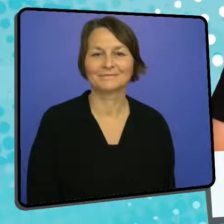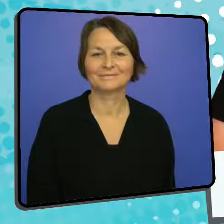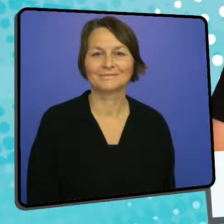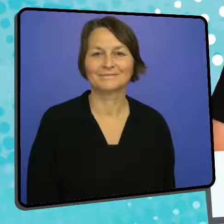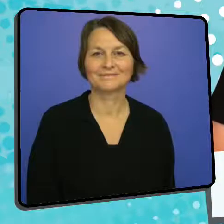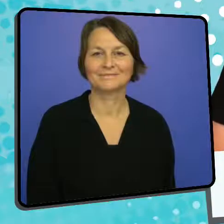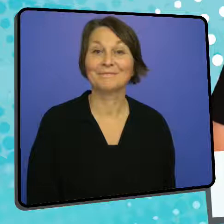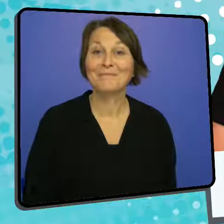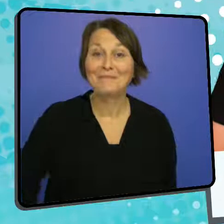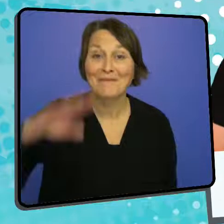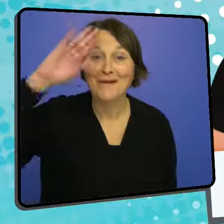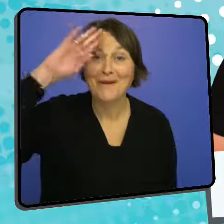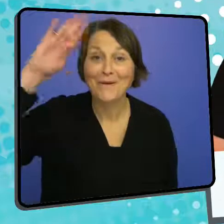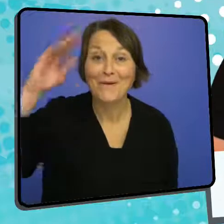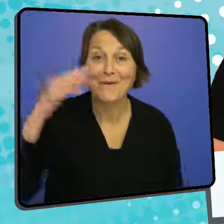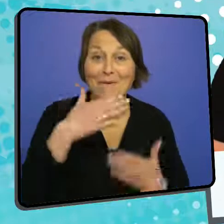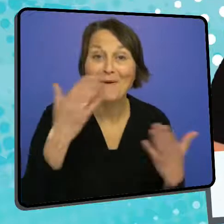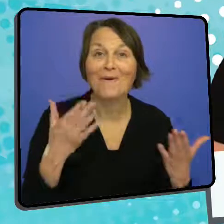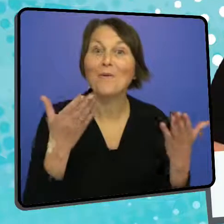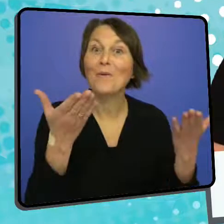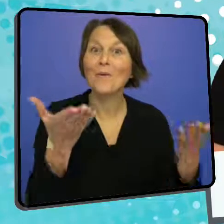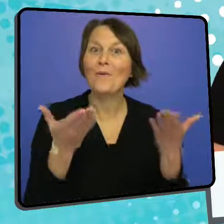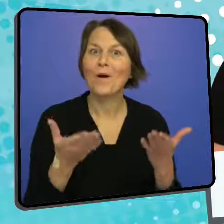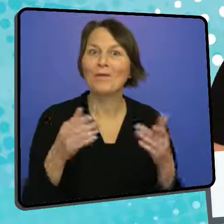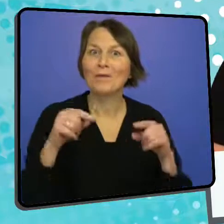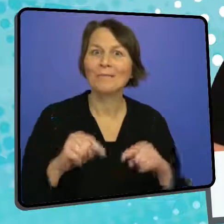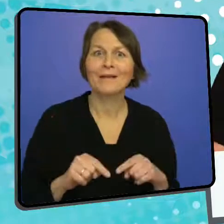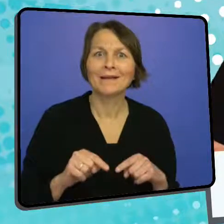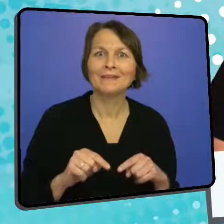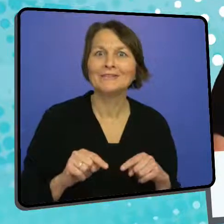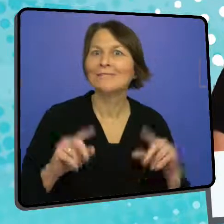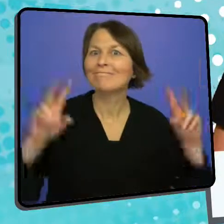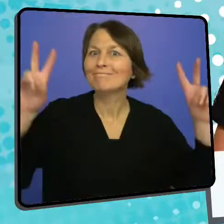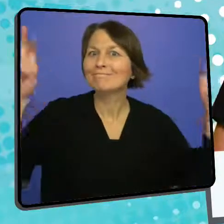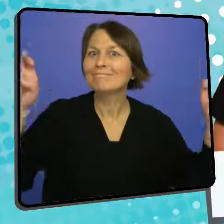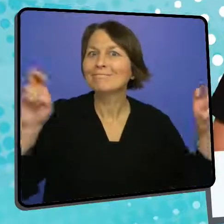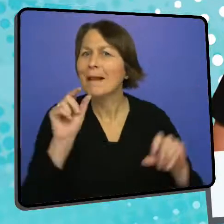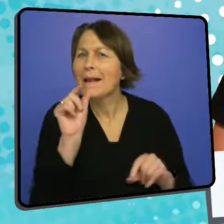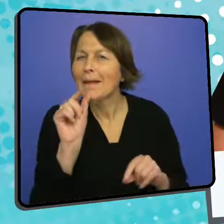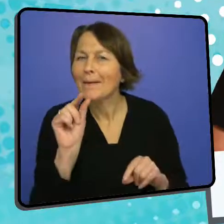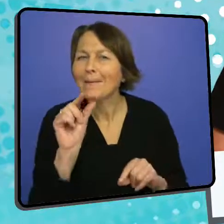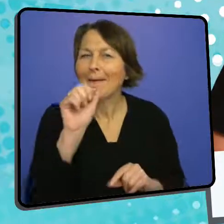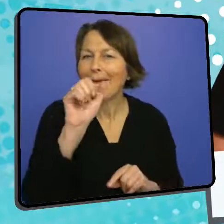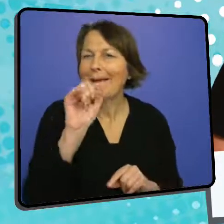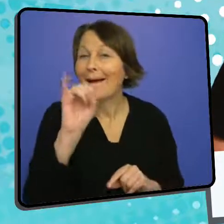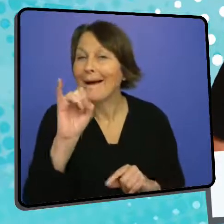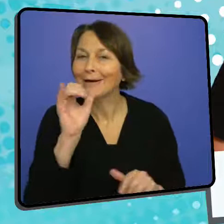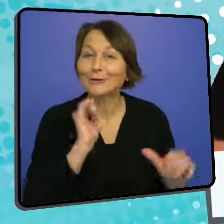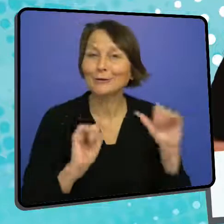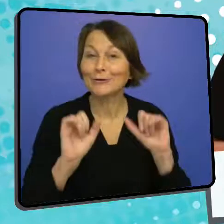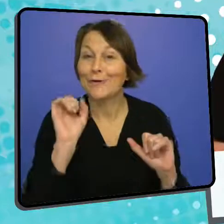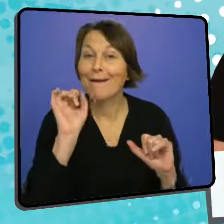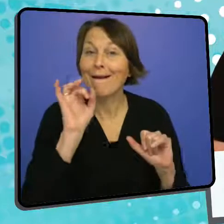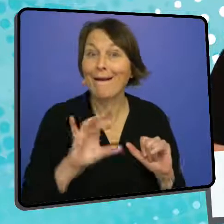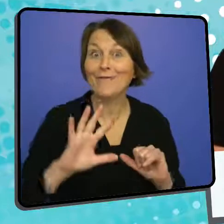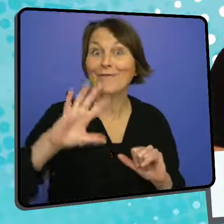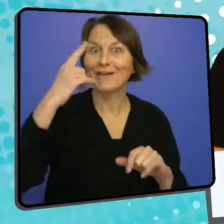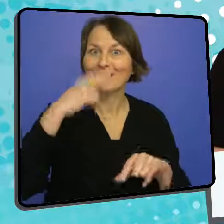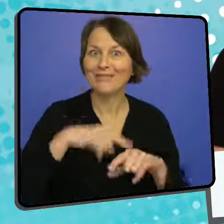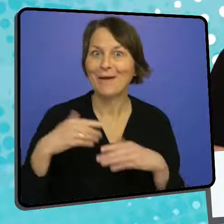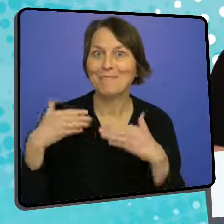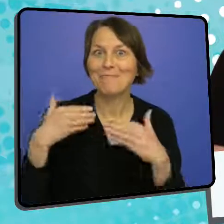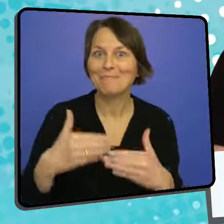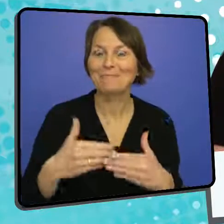Hi everyone, and welcome to the fifth A Bit of AI Show with myself, Henk Woelman, and Amy Boyd. We both work